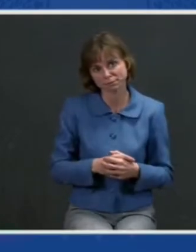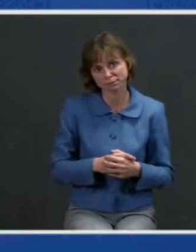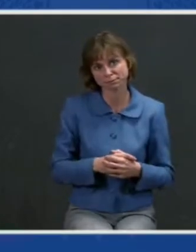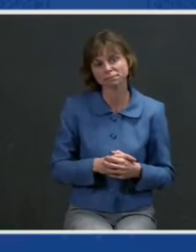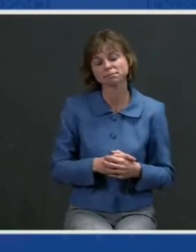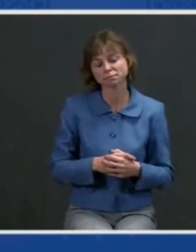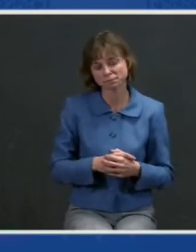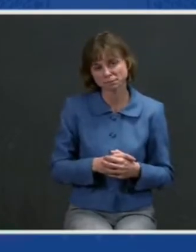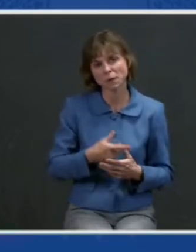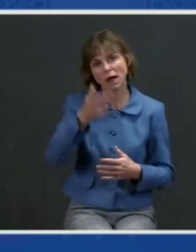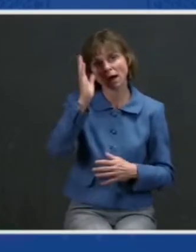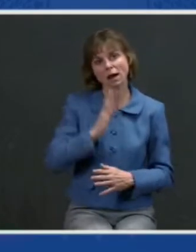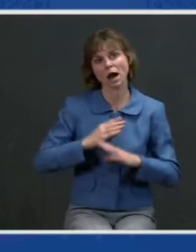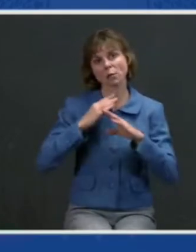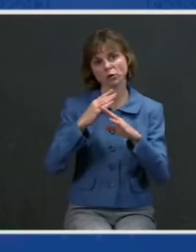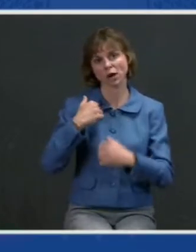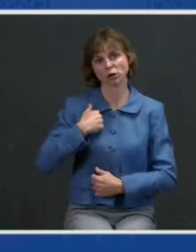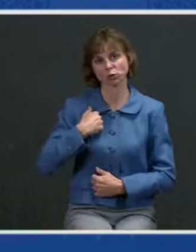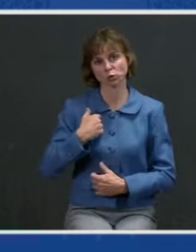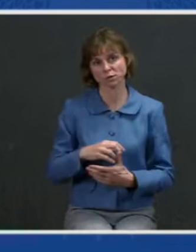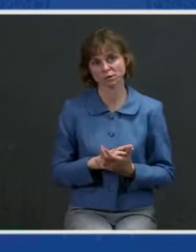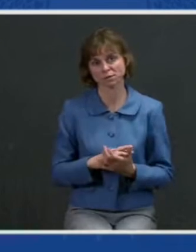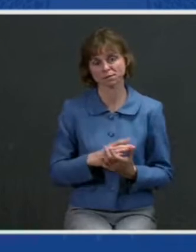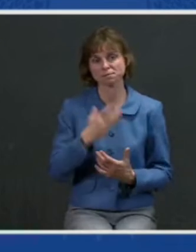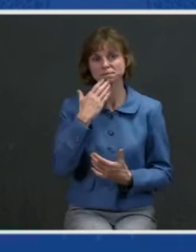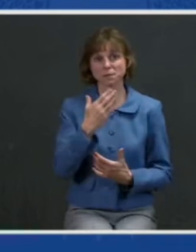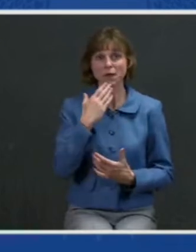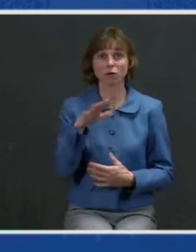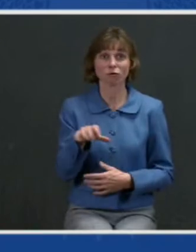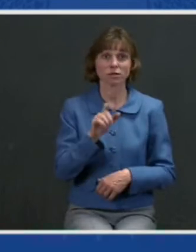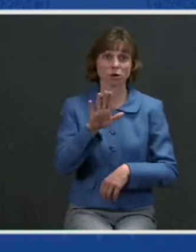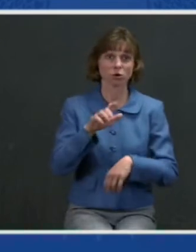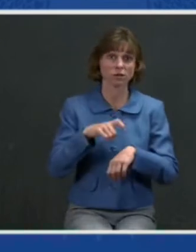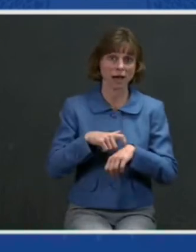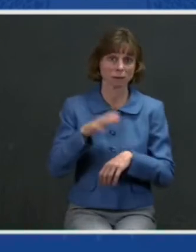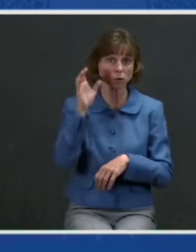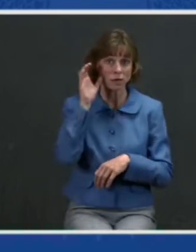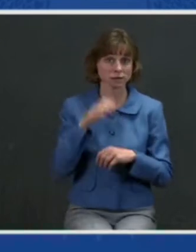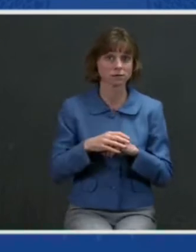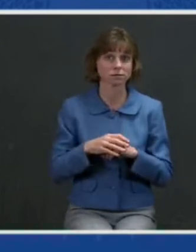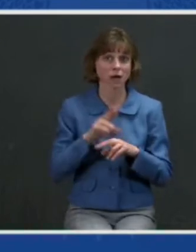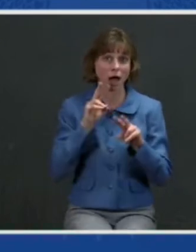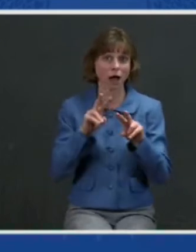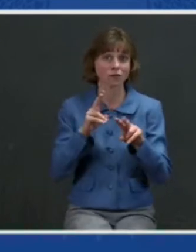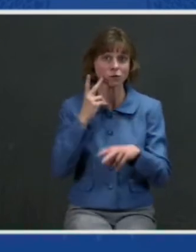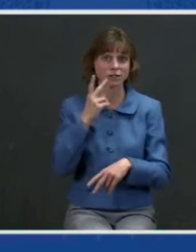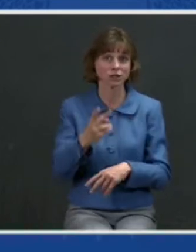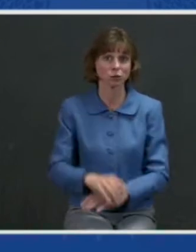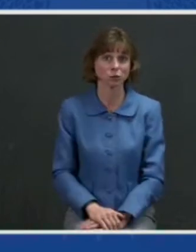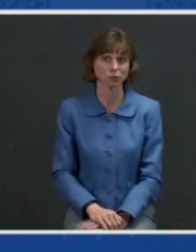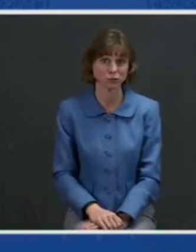And may God protect our troops. Thank you for taking the time to listen. I look forward to seeing you.